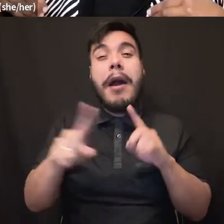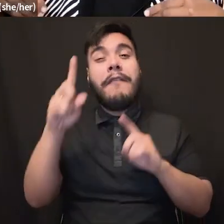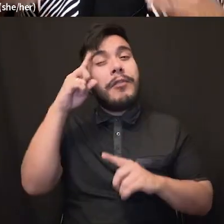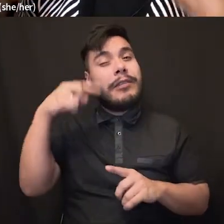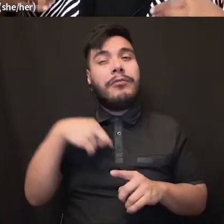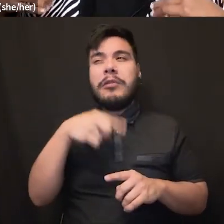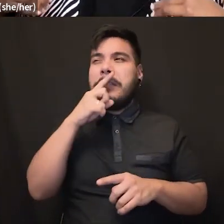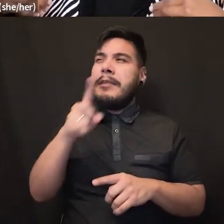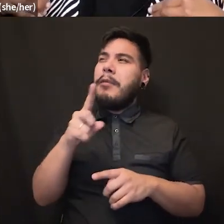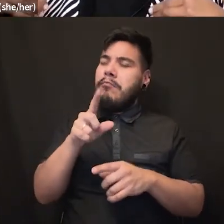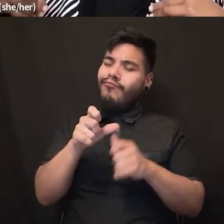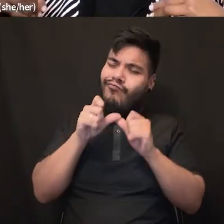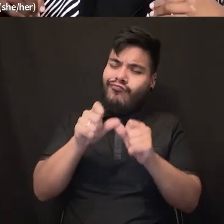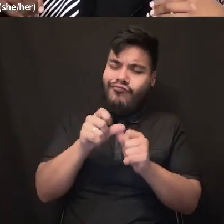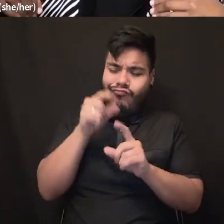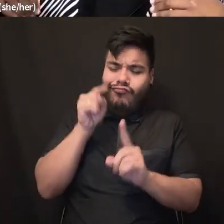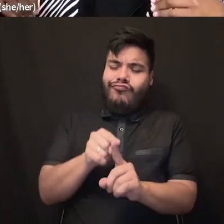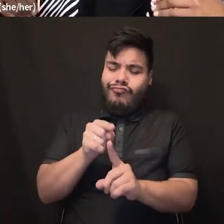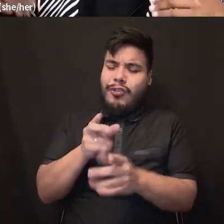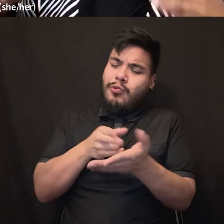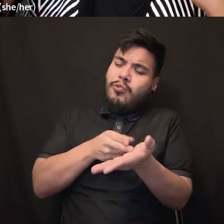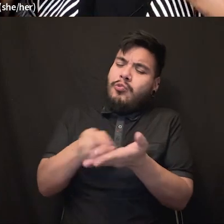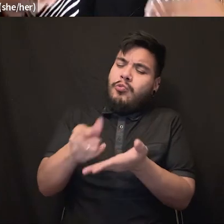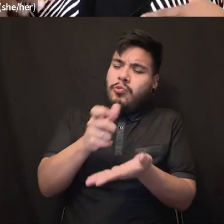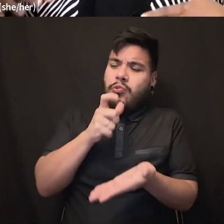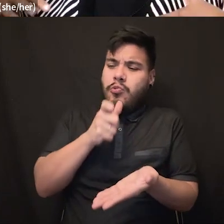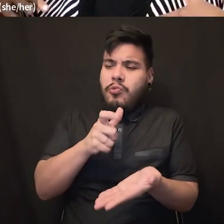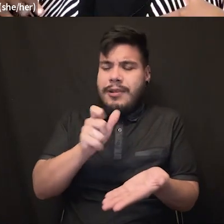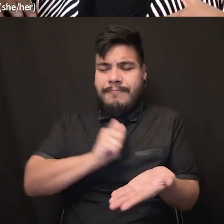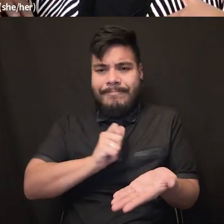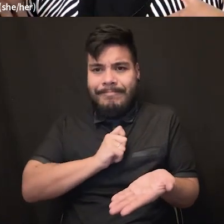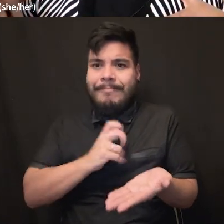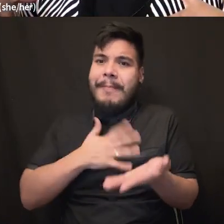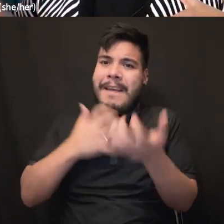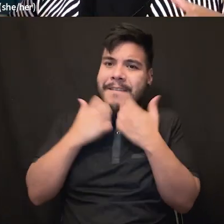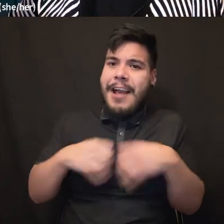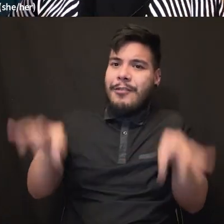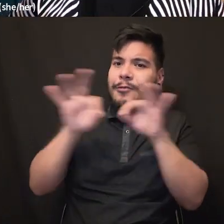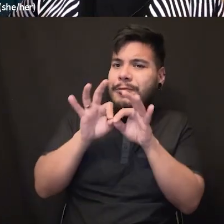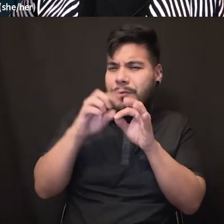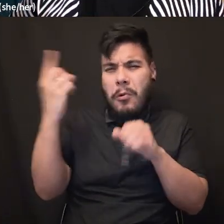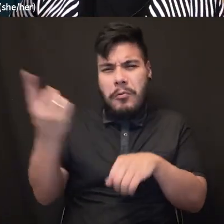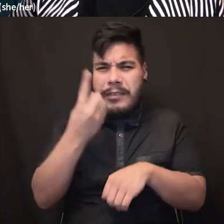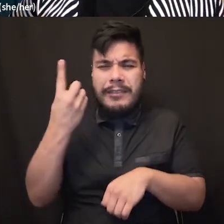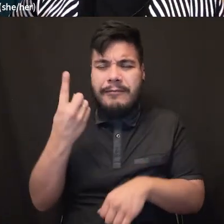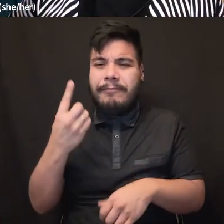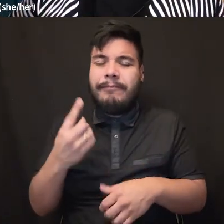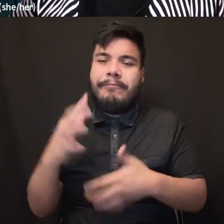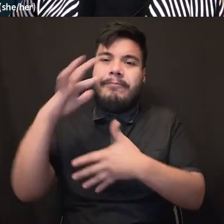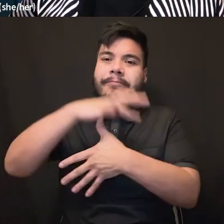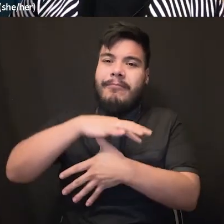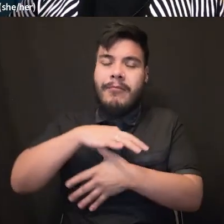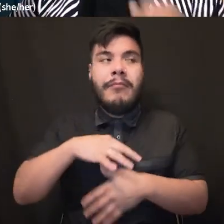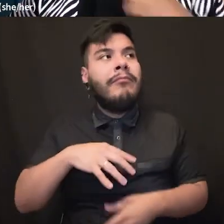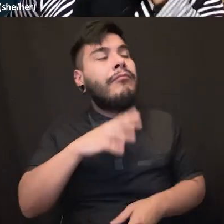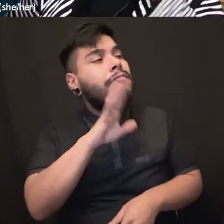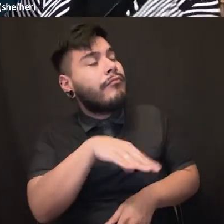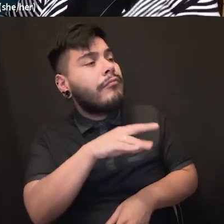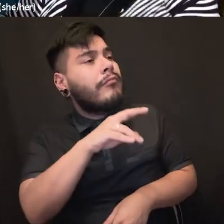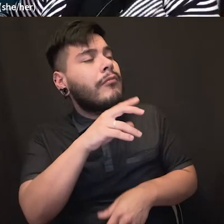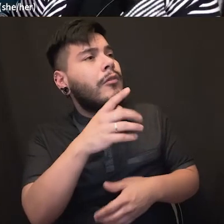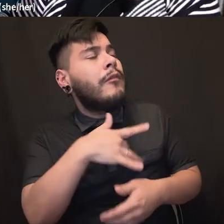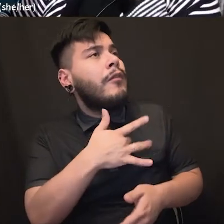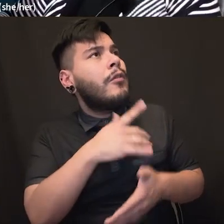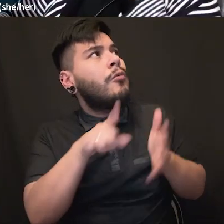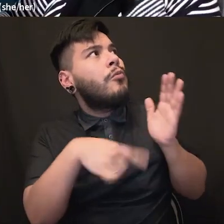to who I am and about sort of keeping my values in mind at all times. Nikki, are there roles that you feel like